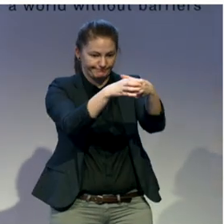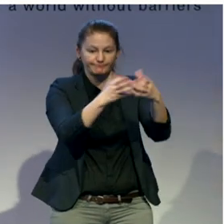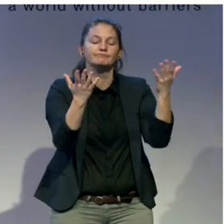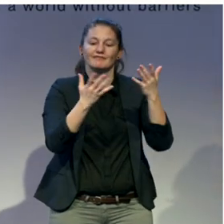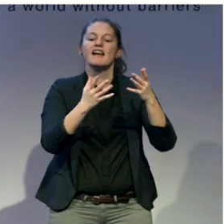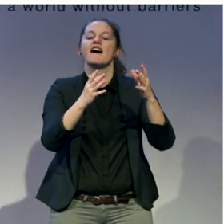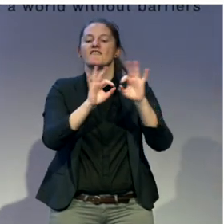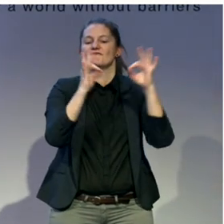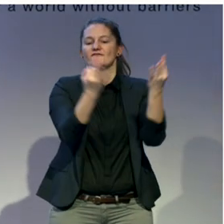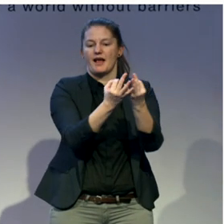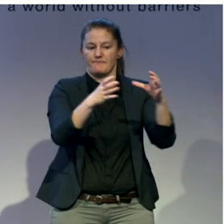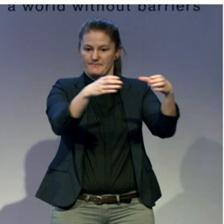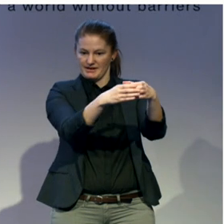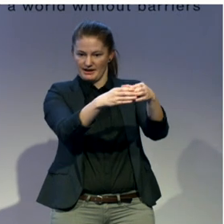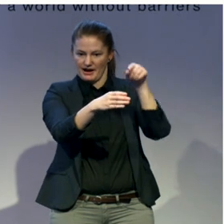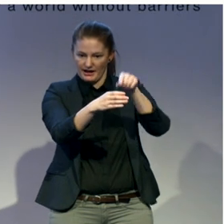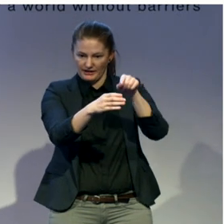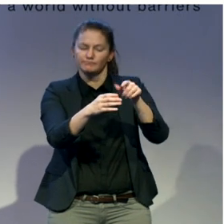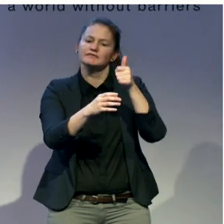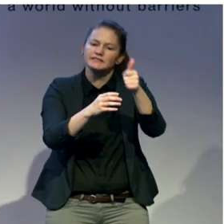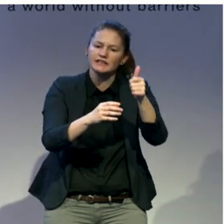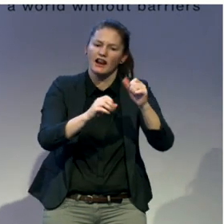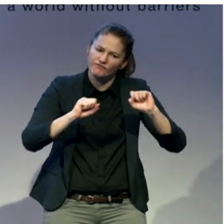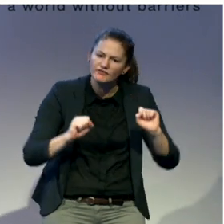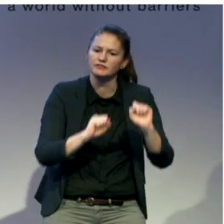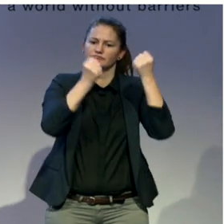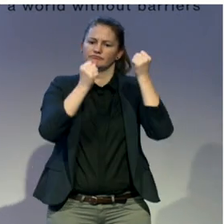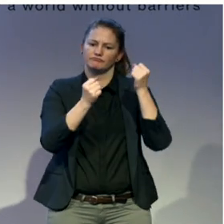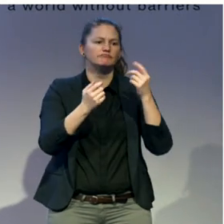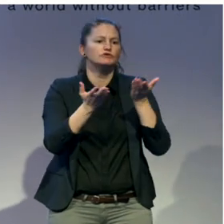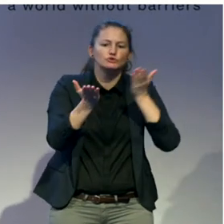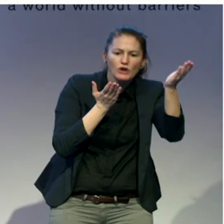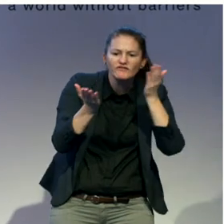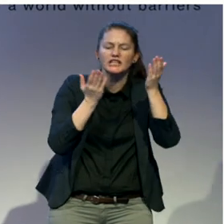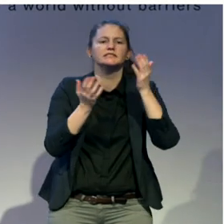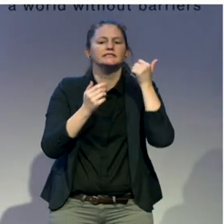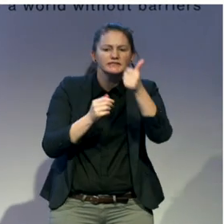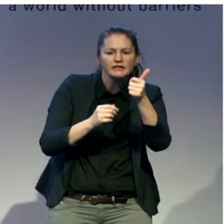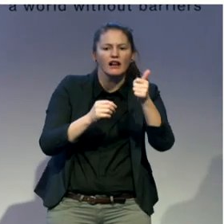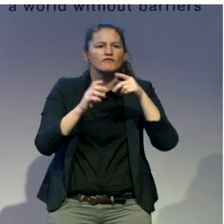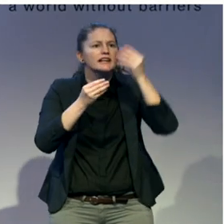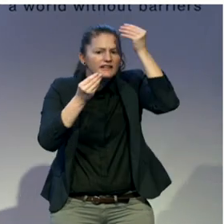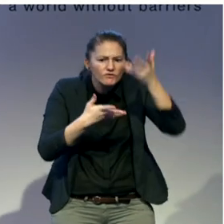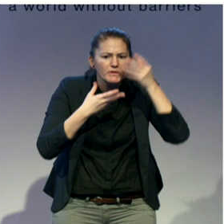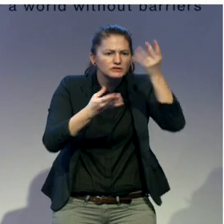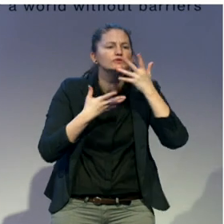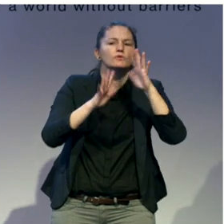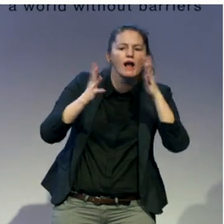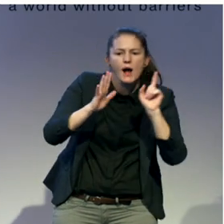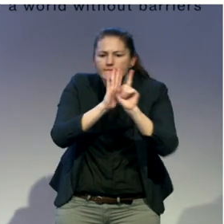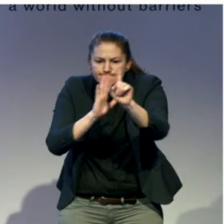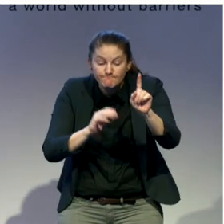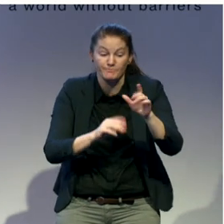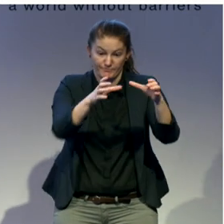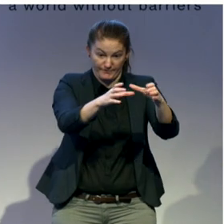they can have to go to a service or to receive information about these topics, the health sector that must be available